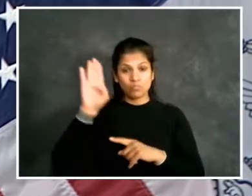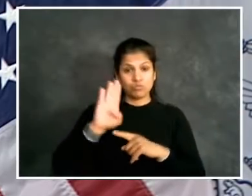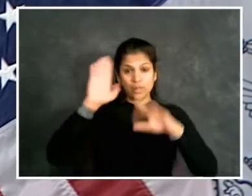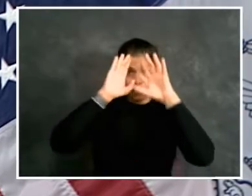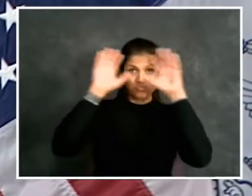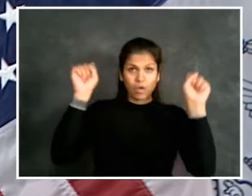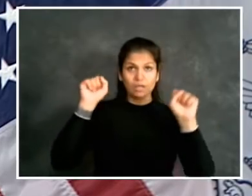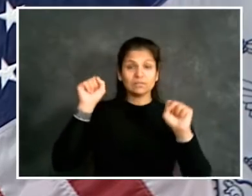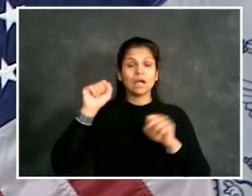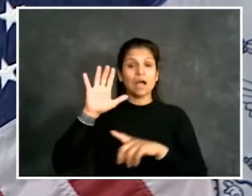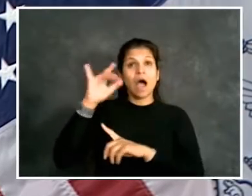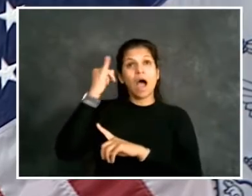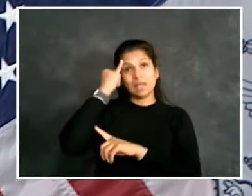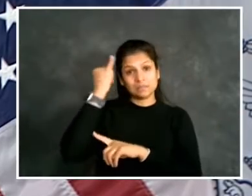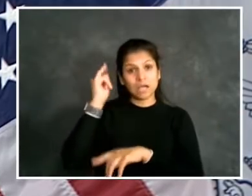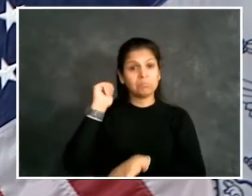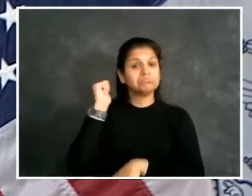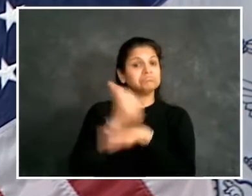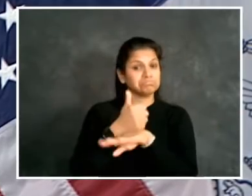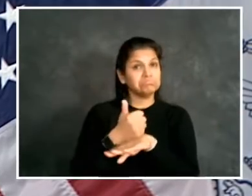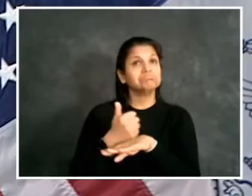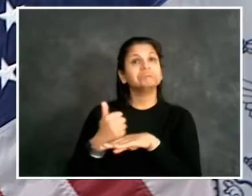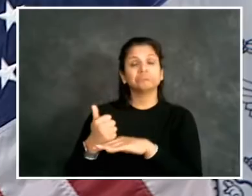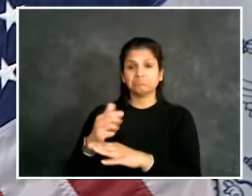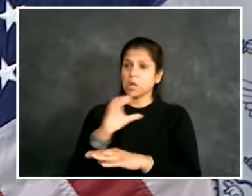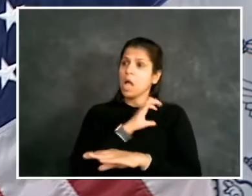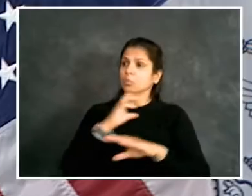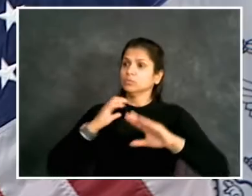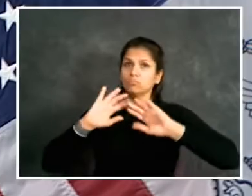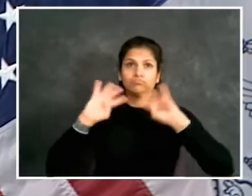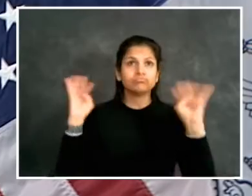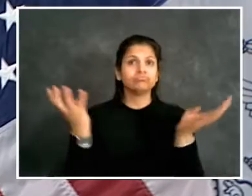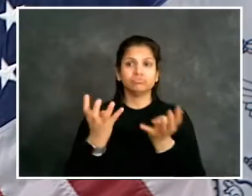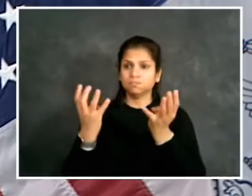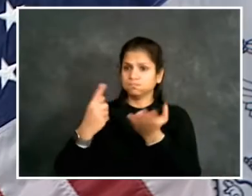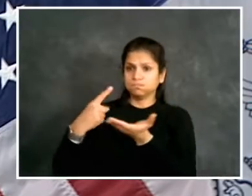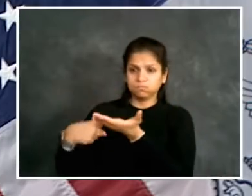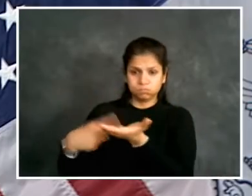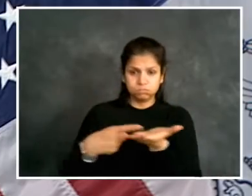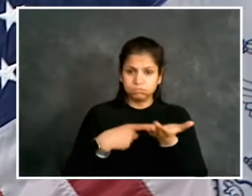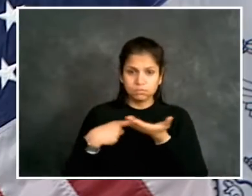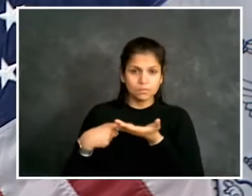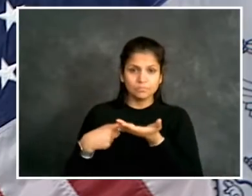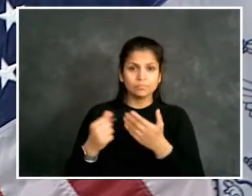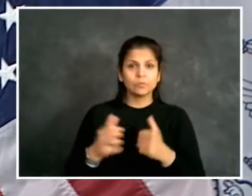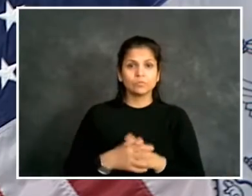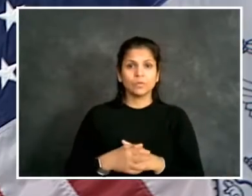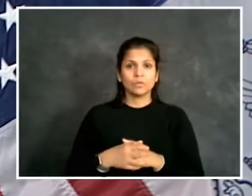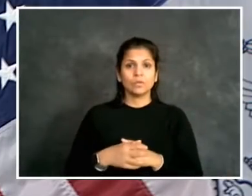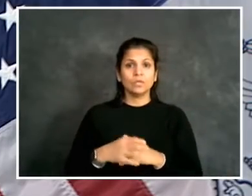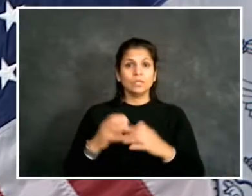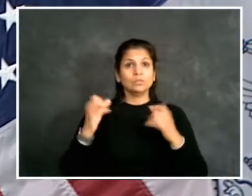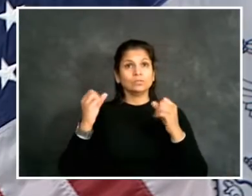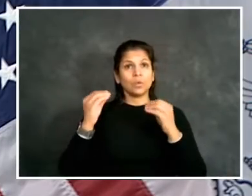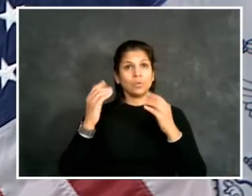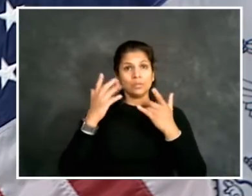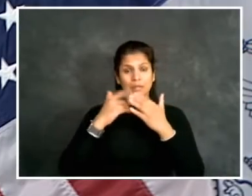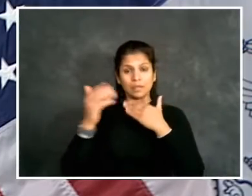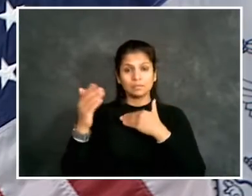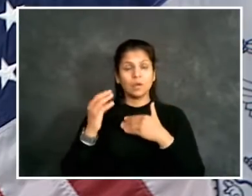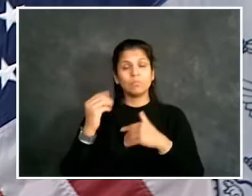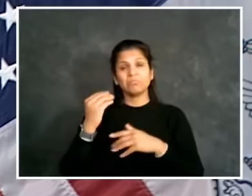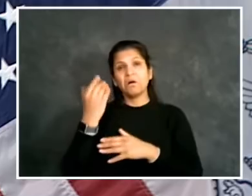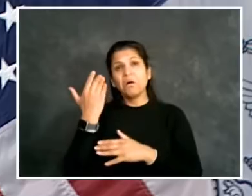together. Thankfully, let us pray against a backdrop of fewer and fewer people being lost. I think that does